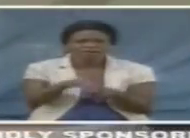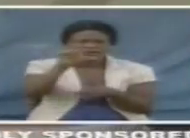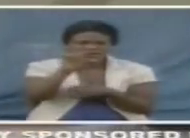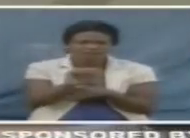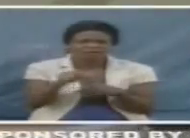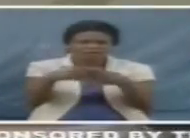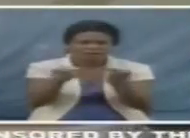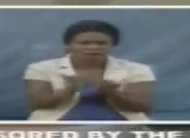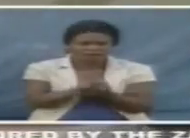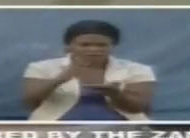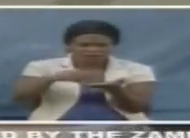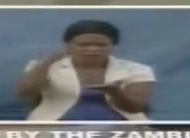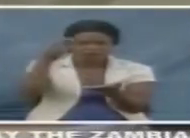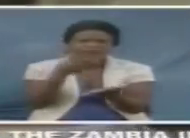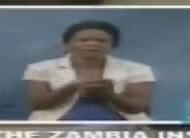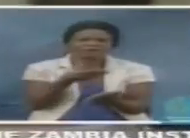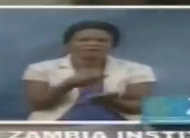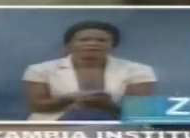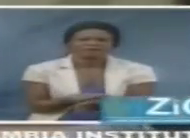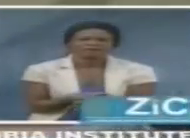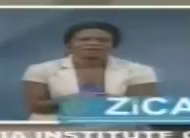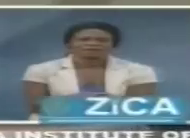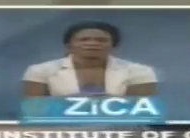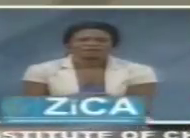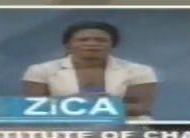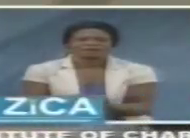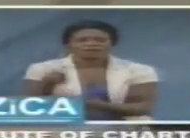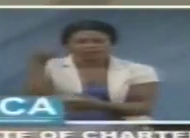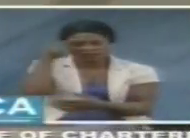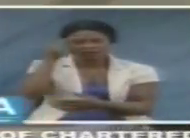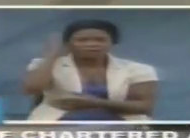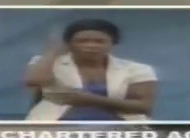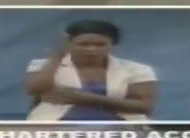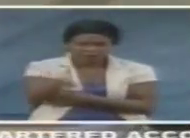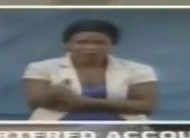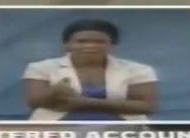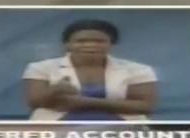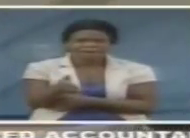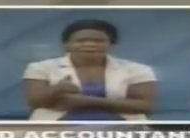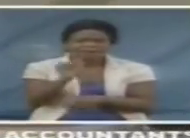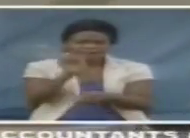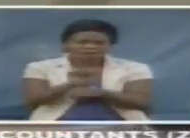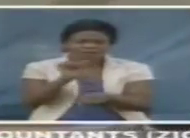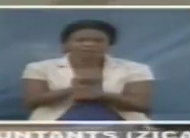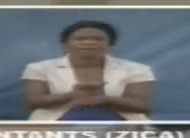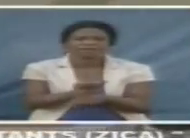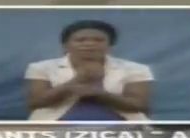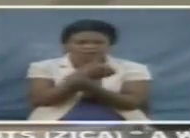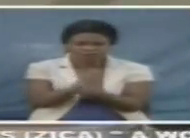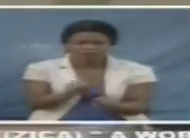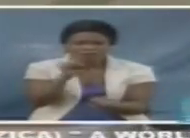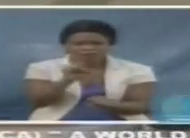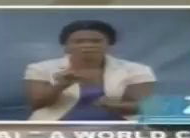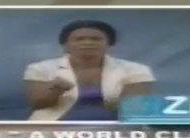for development of capital market as a cheaper source of raising finance imperative. Government